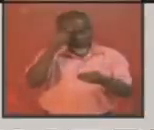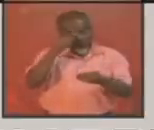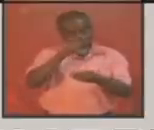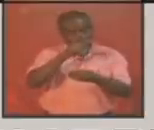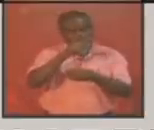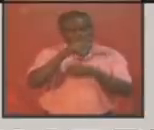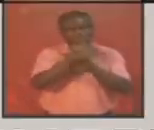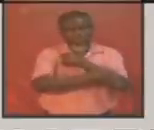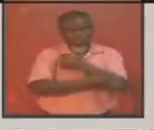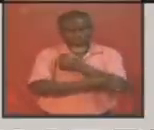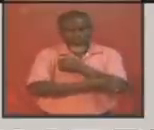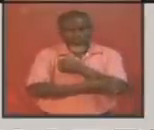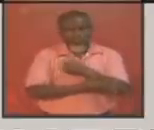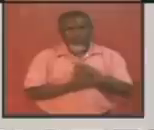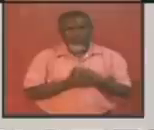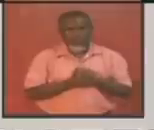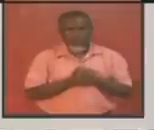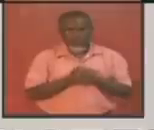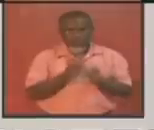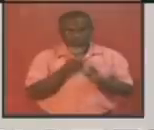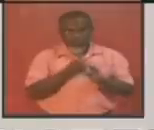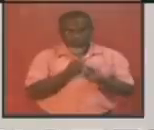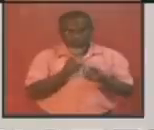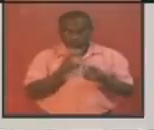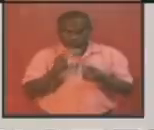559,600. Of that first